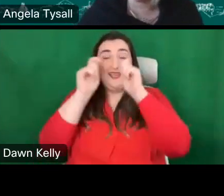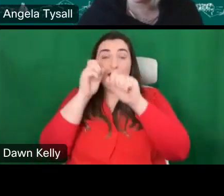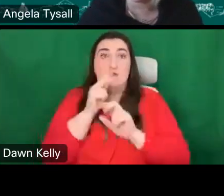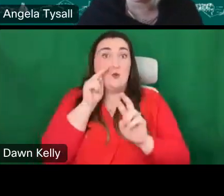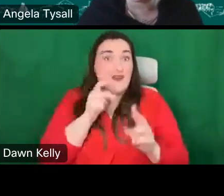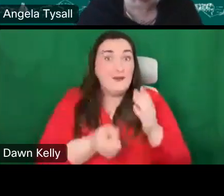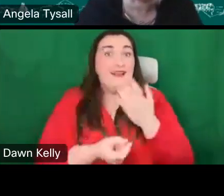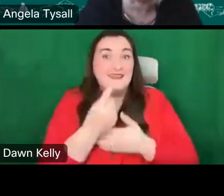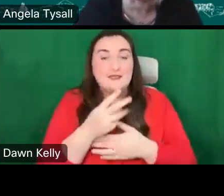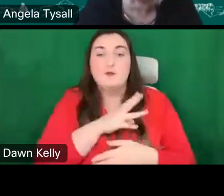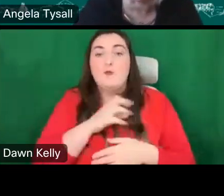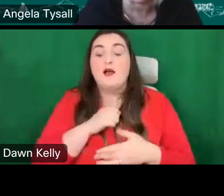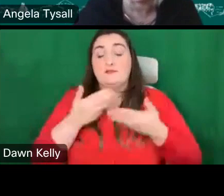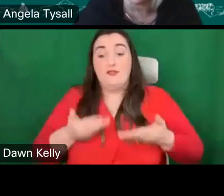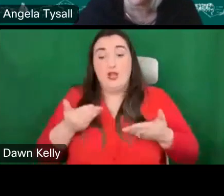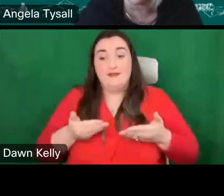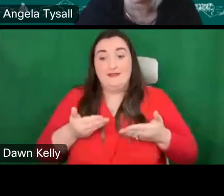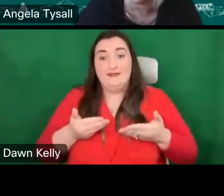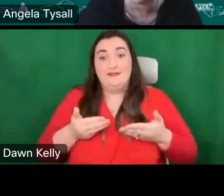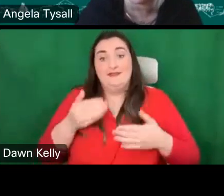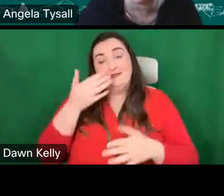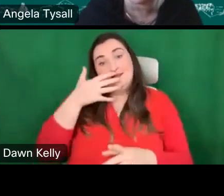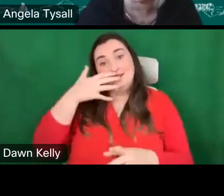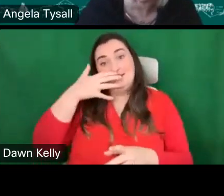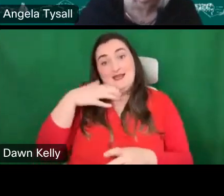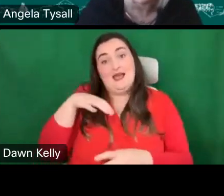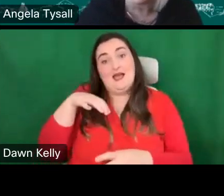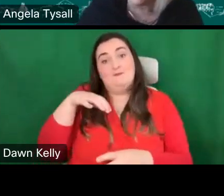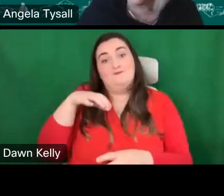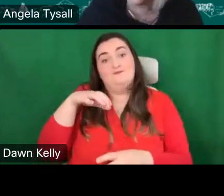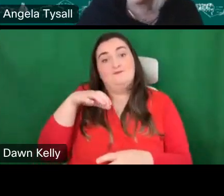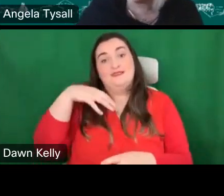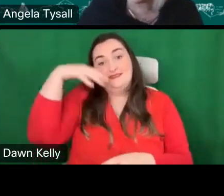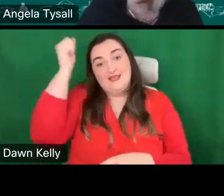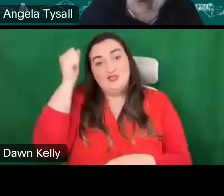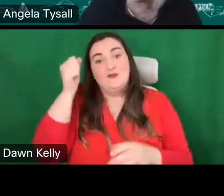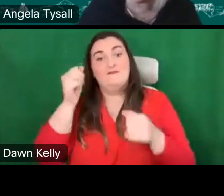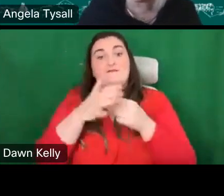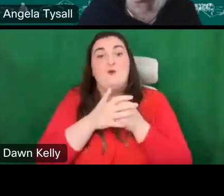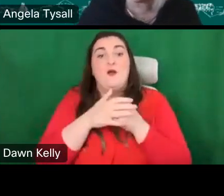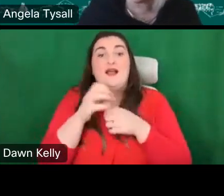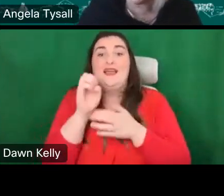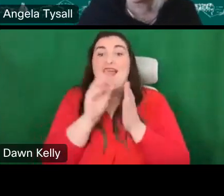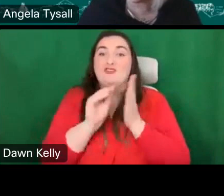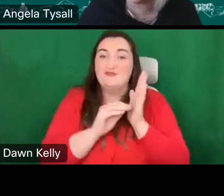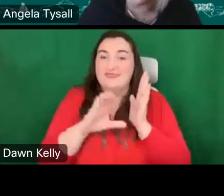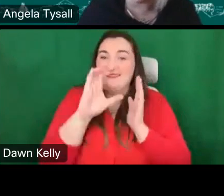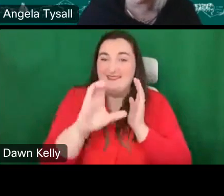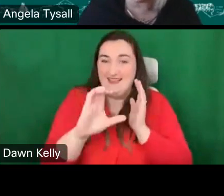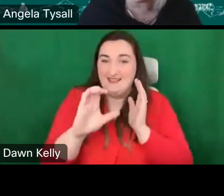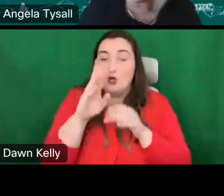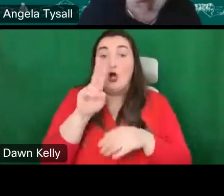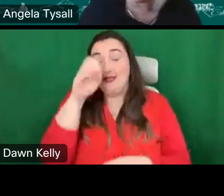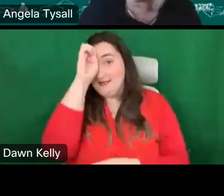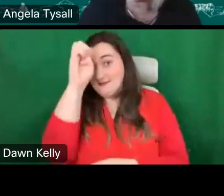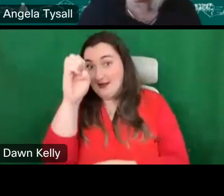actually the current serious reportable event 3C. And that relates to all sudden unexplained deaths or injuries